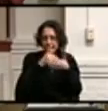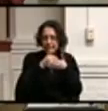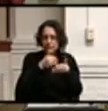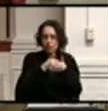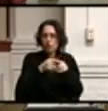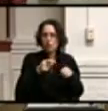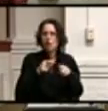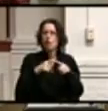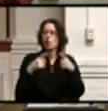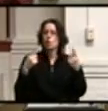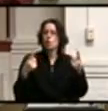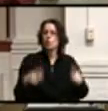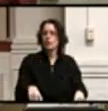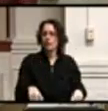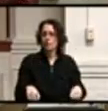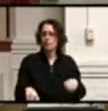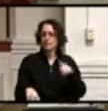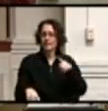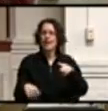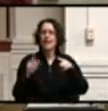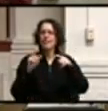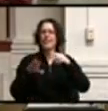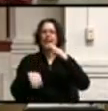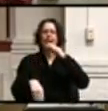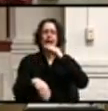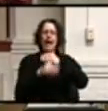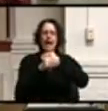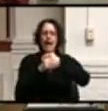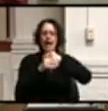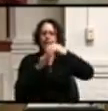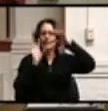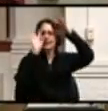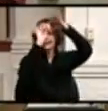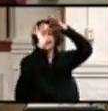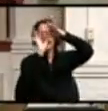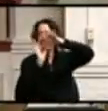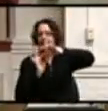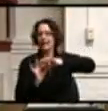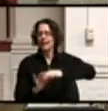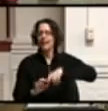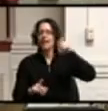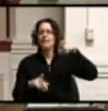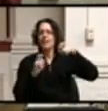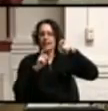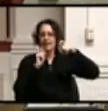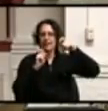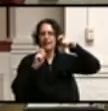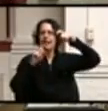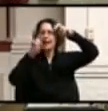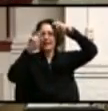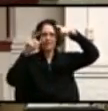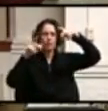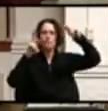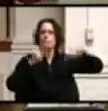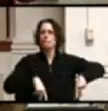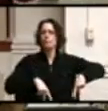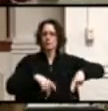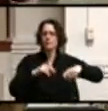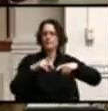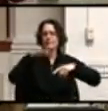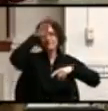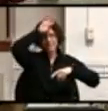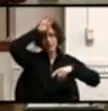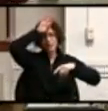in the wall so firefighters can rappel down, they can rescue off the balcony, they can run hoses up and drop them down. Lots of things you can use that for